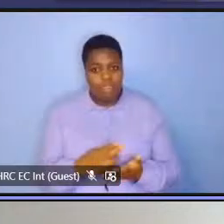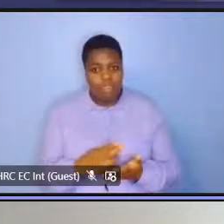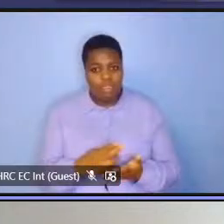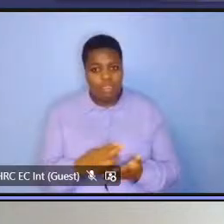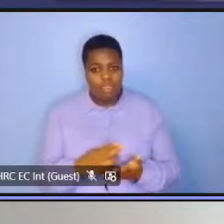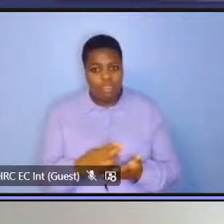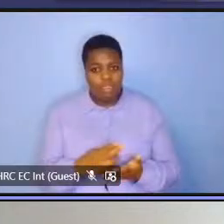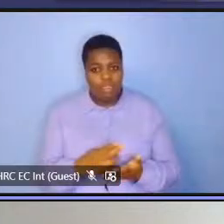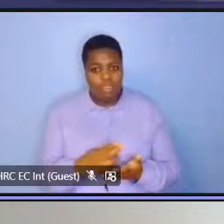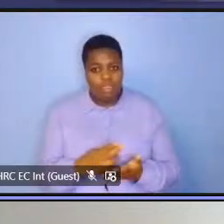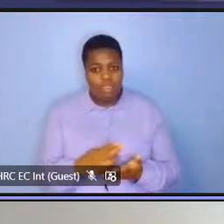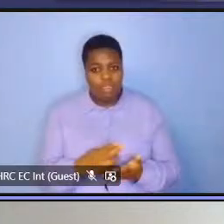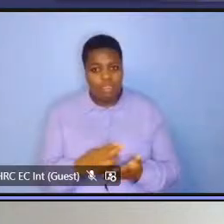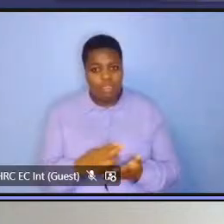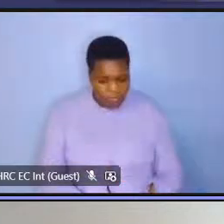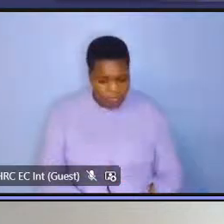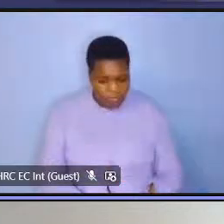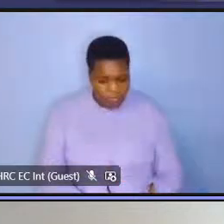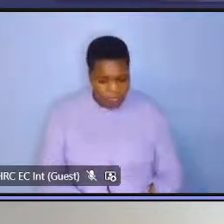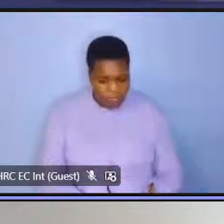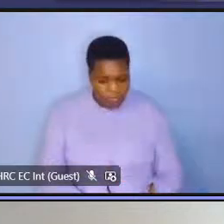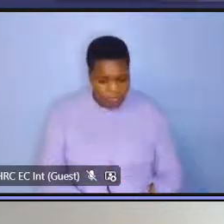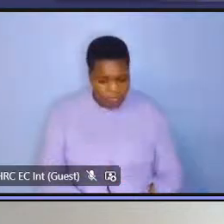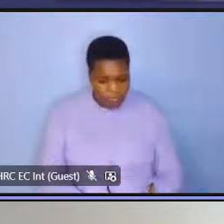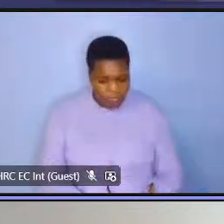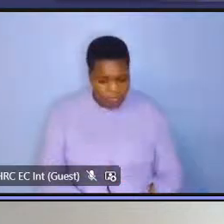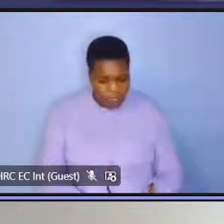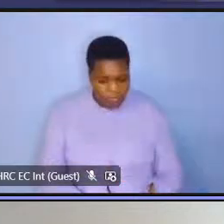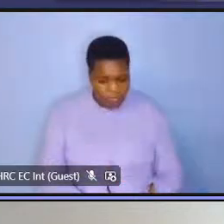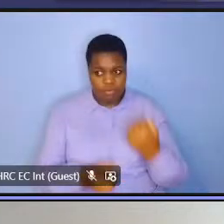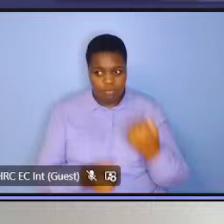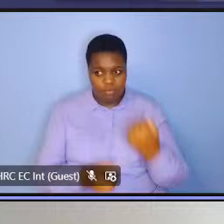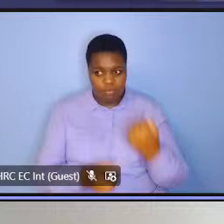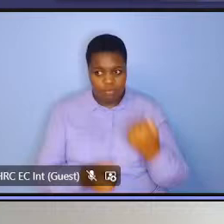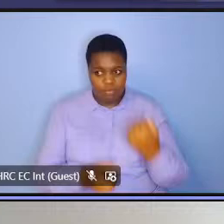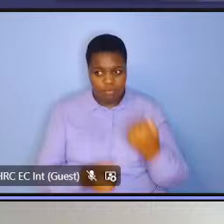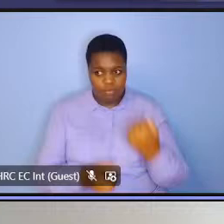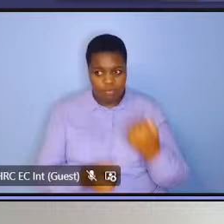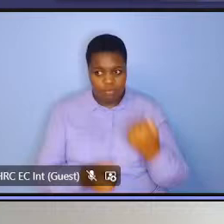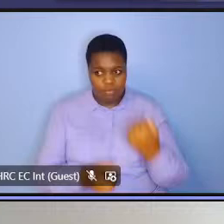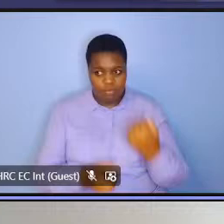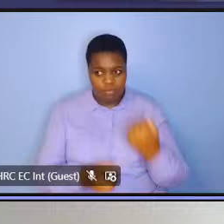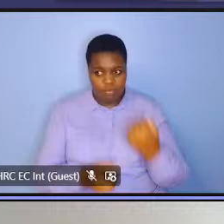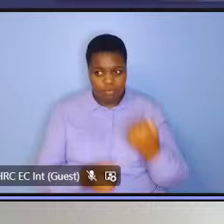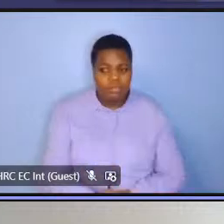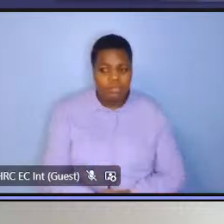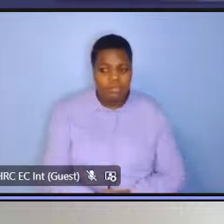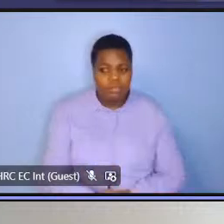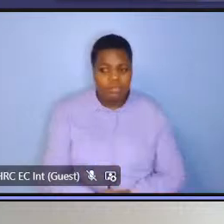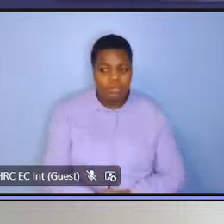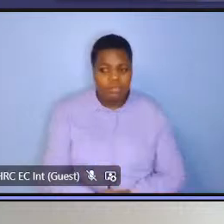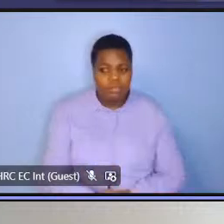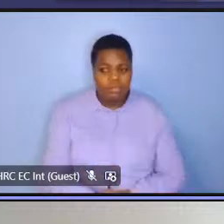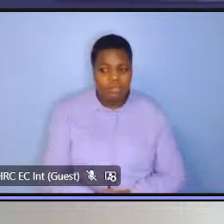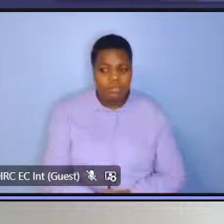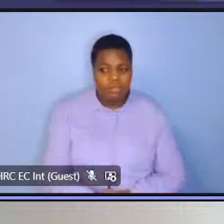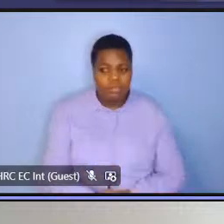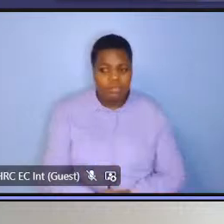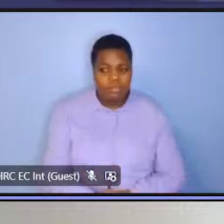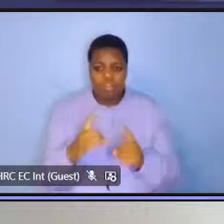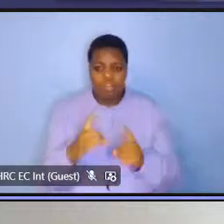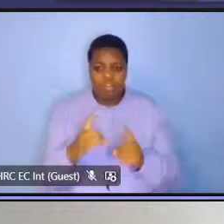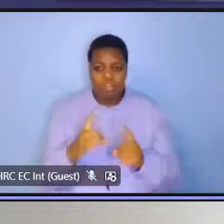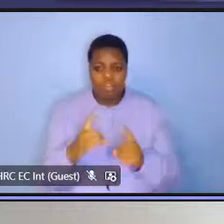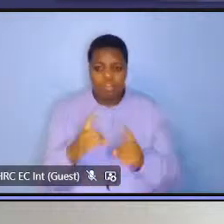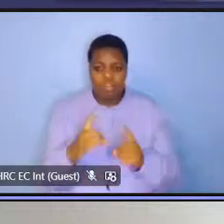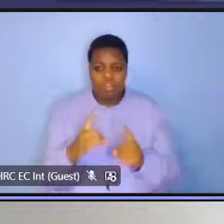And the last feature that I want to highlight is the fact that the right to basic education provided by school